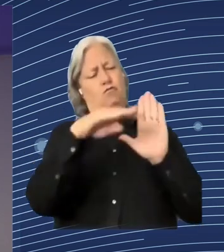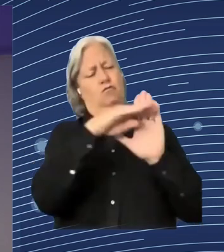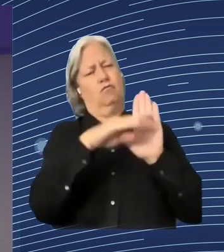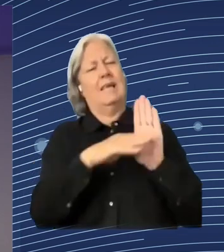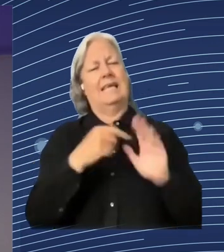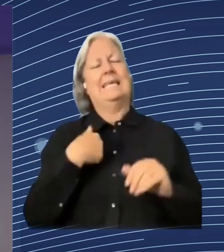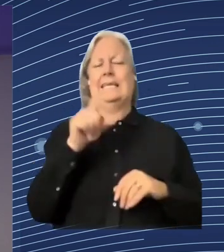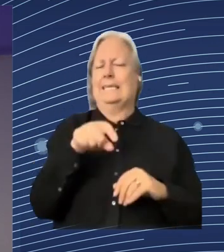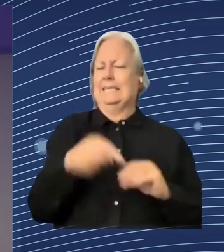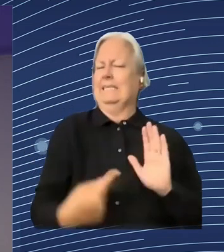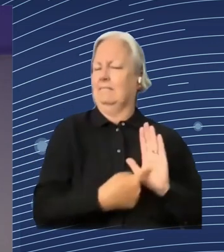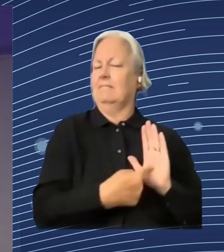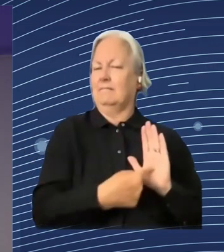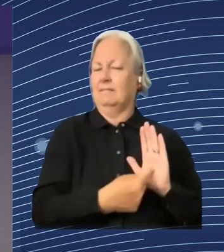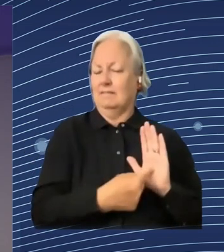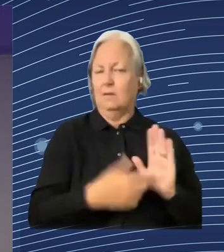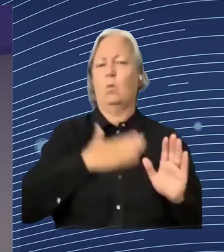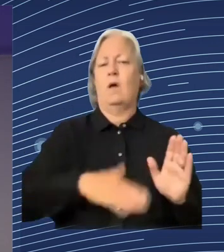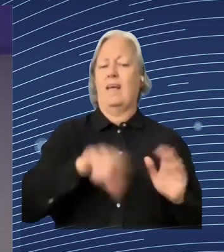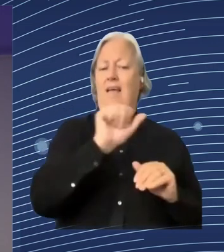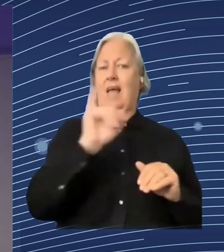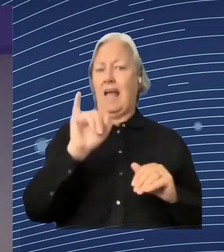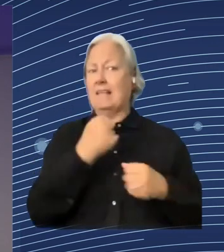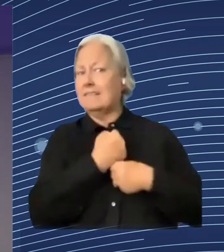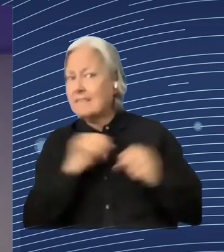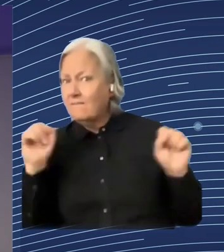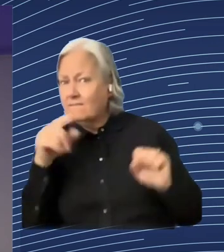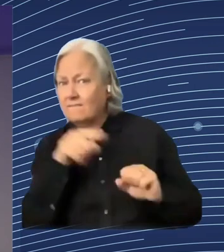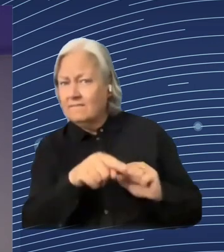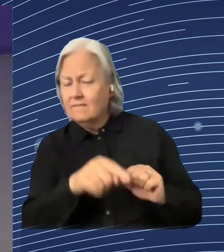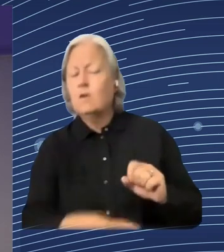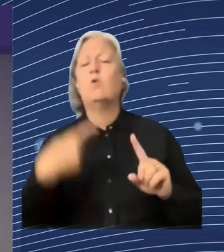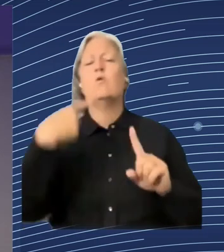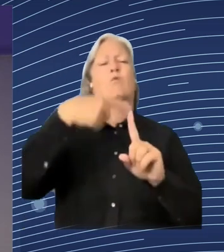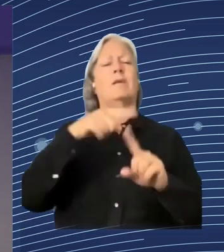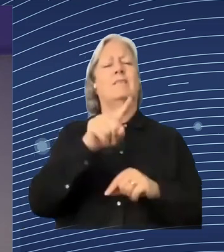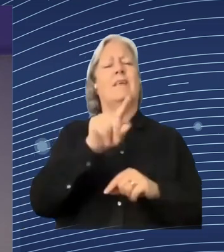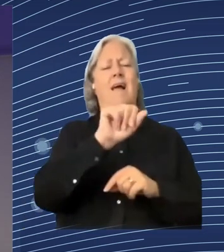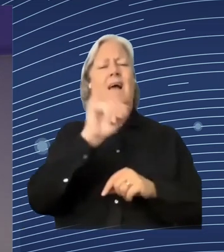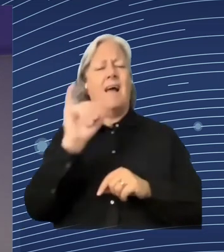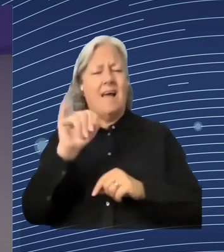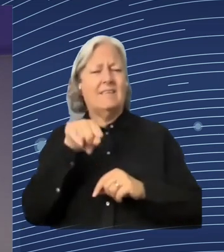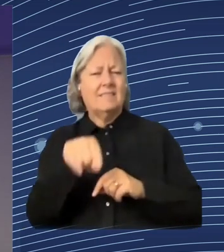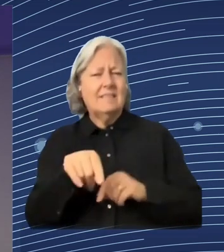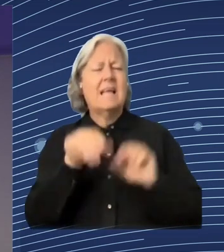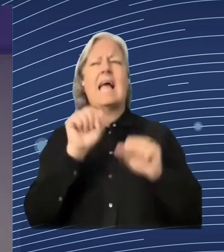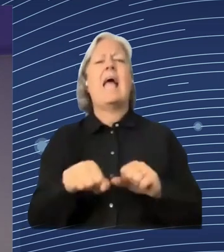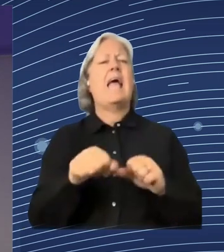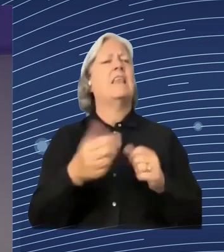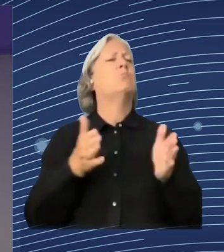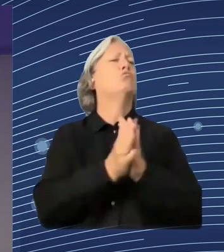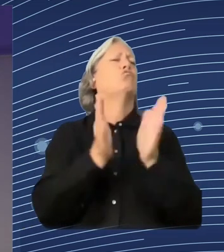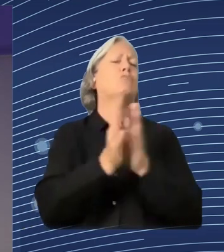make sure that the AI is safe, but we need also to make sure that the AI is explainable, transparent, and always accompanied